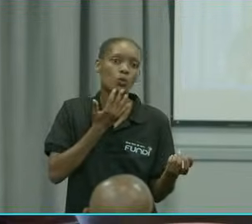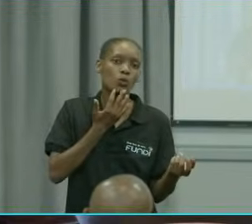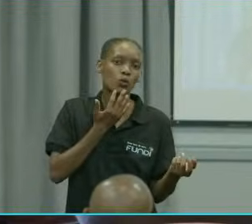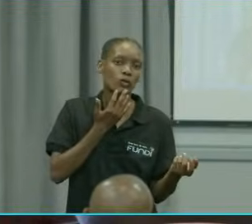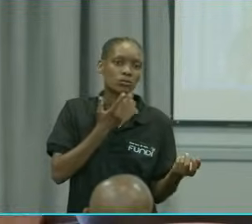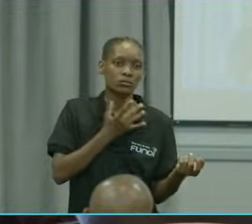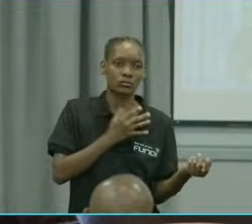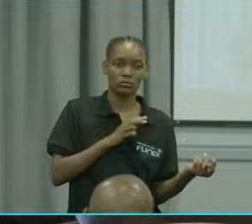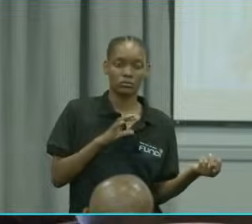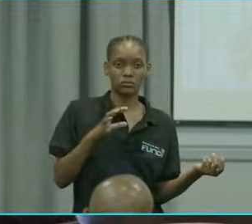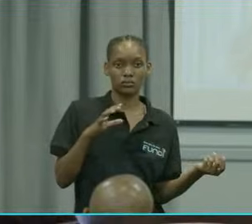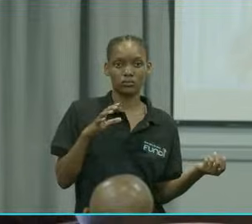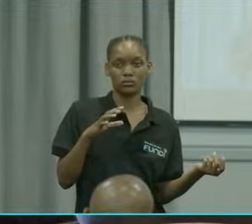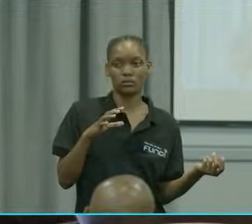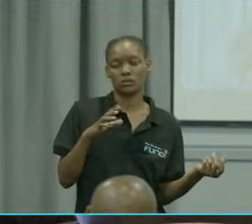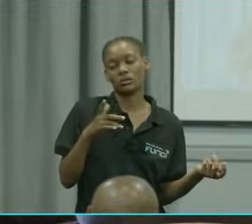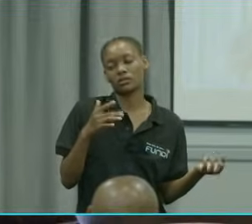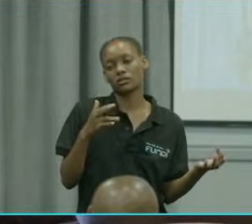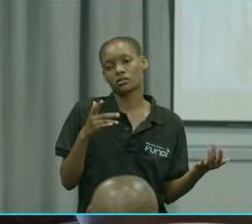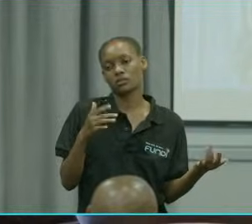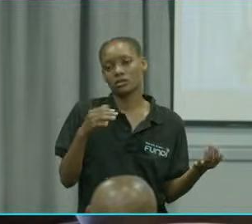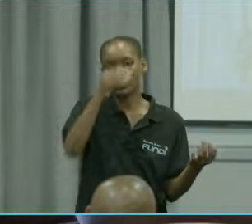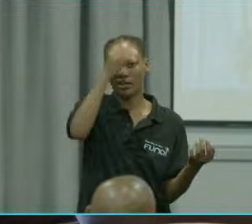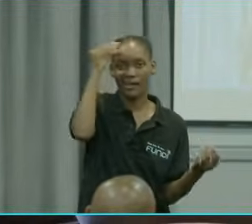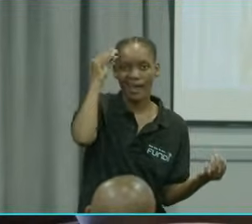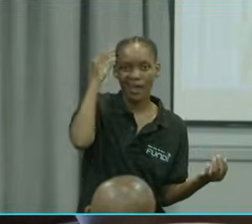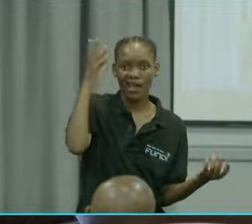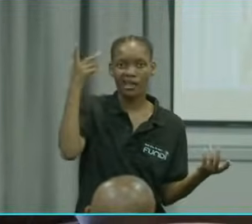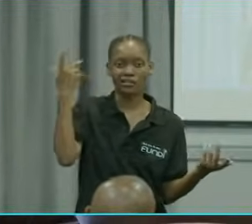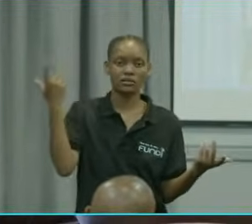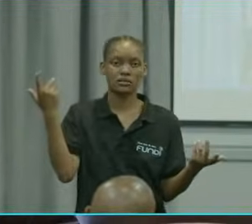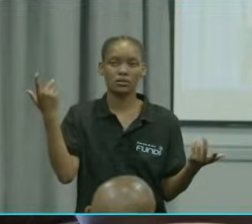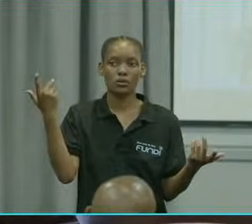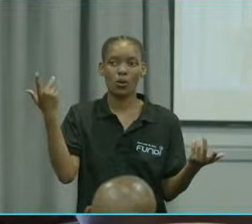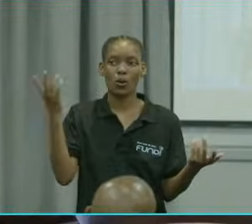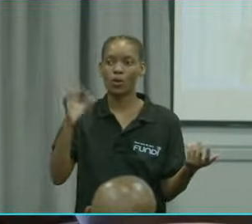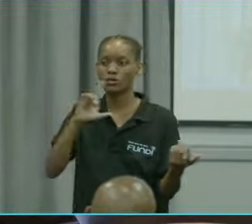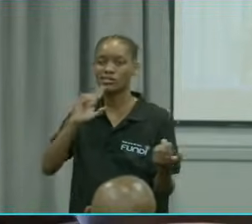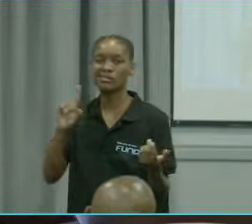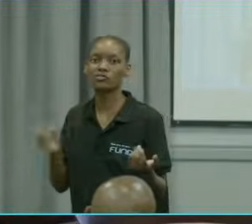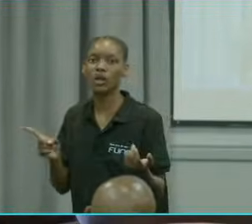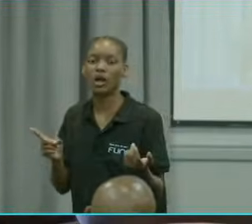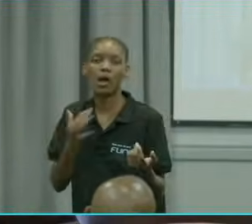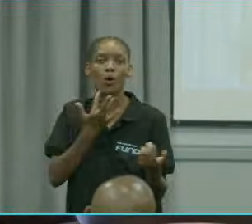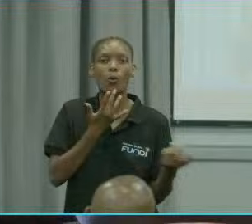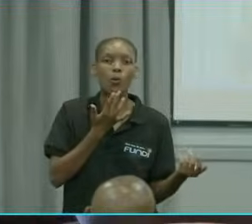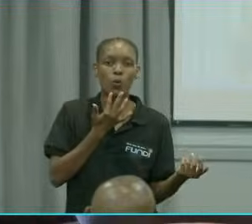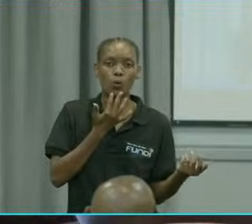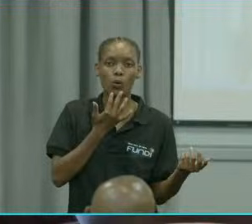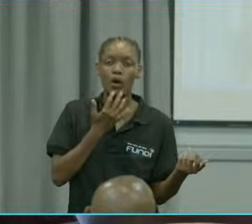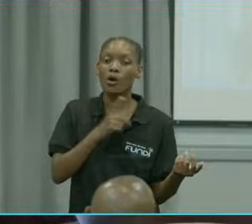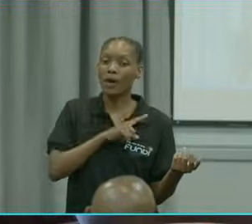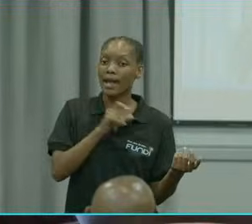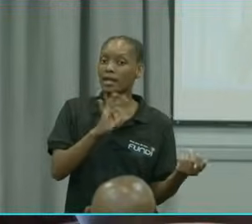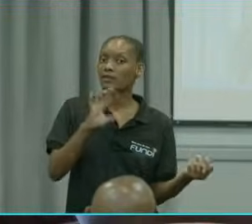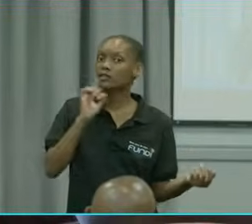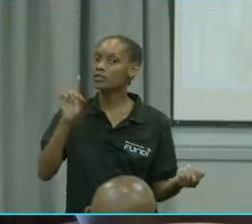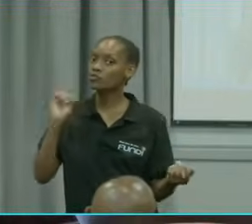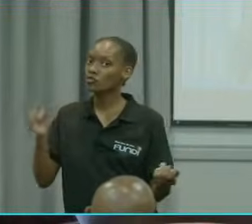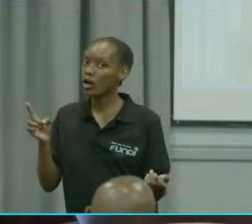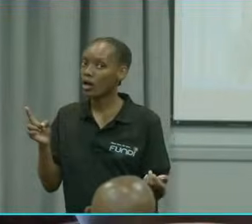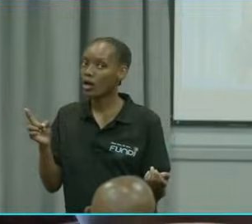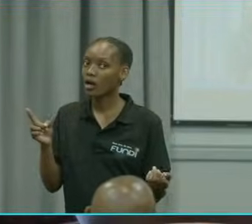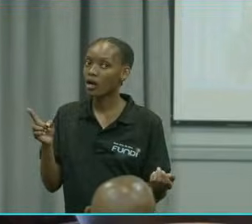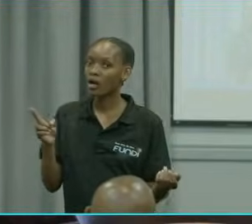personnel, or is the screening being done by educators? Because if it's educators, are